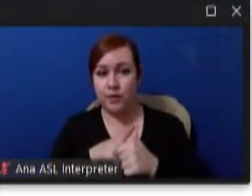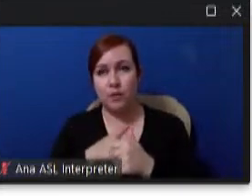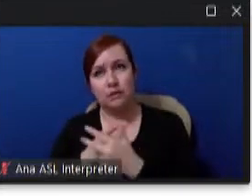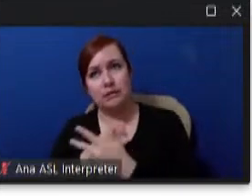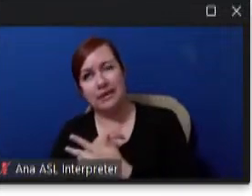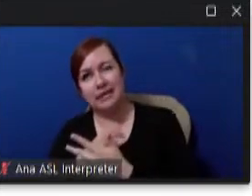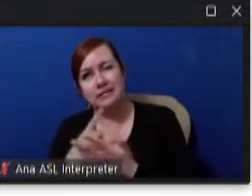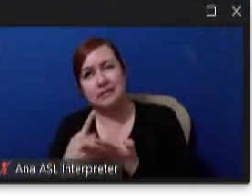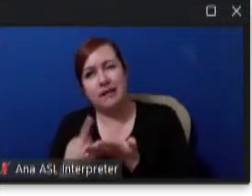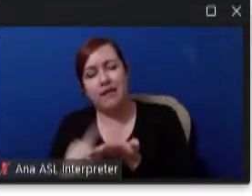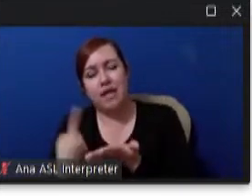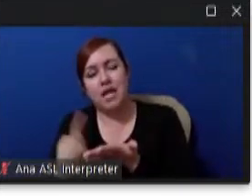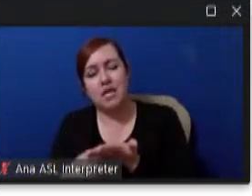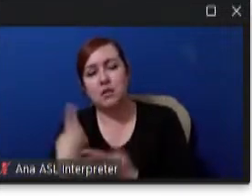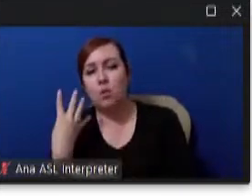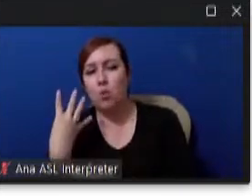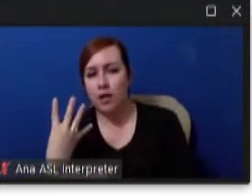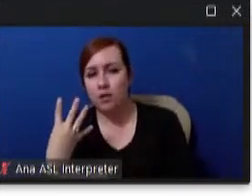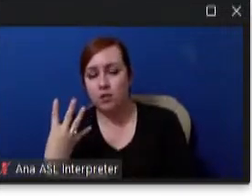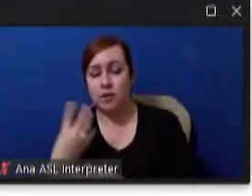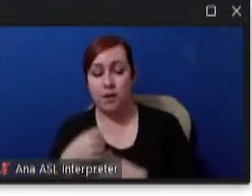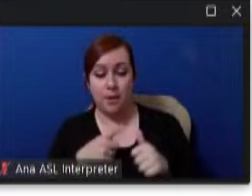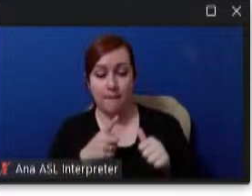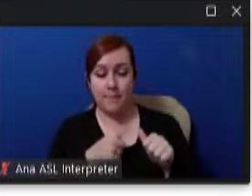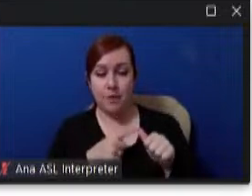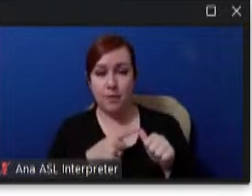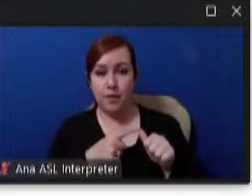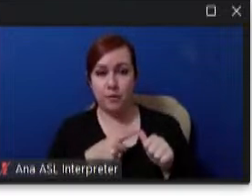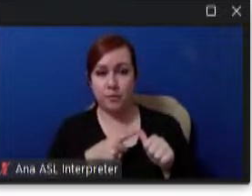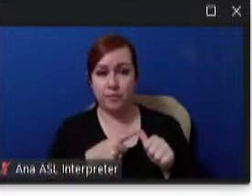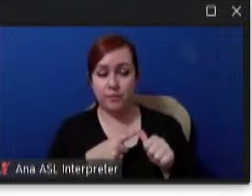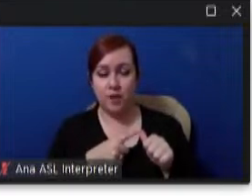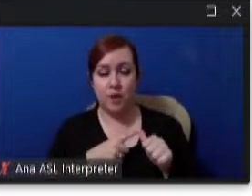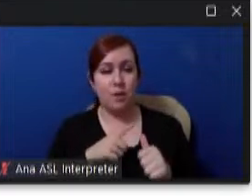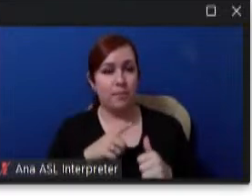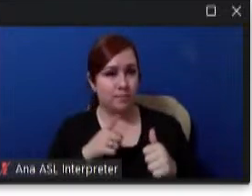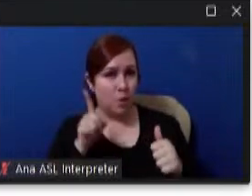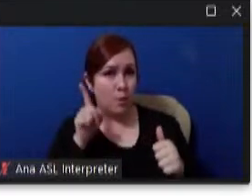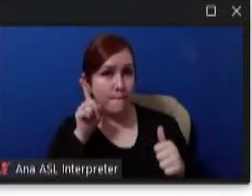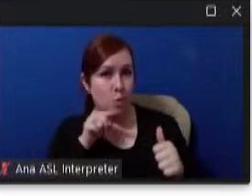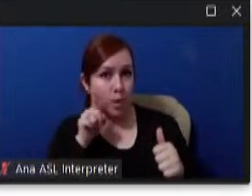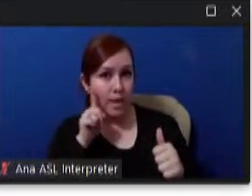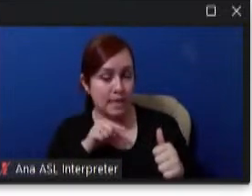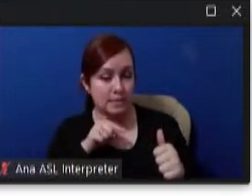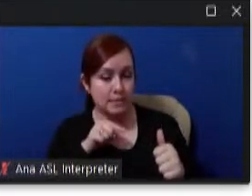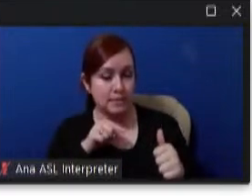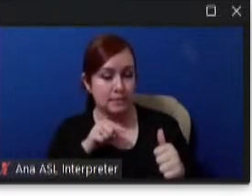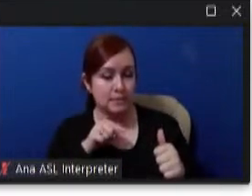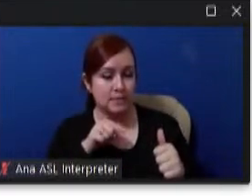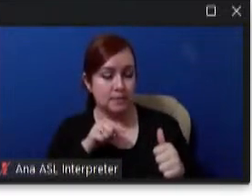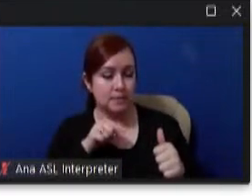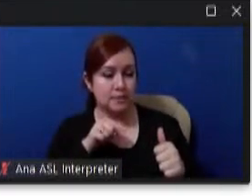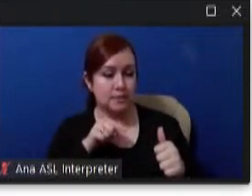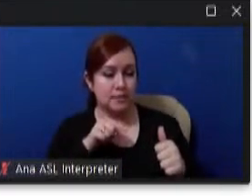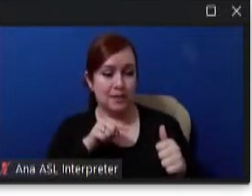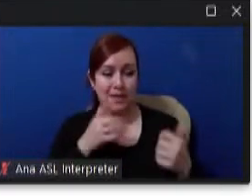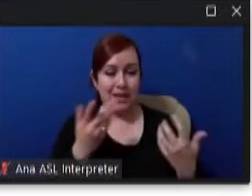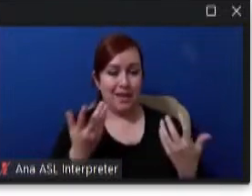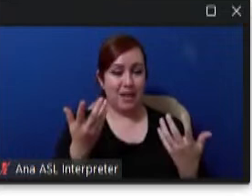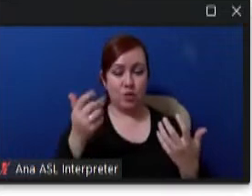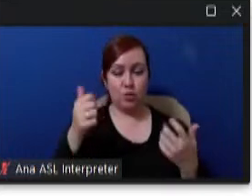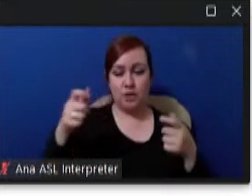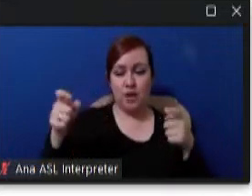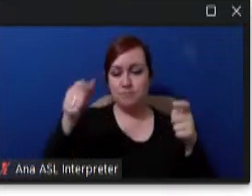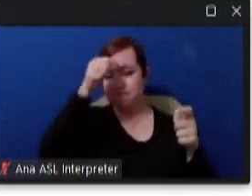all play a part in these type of violent actions. First of all, it is towards women in